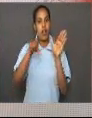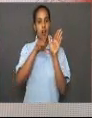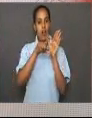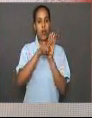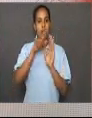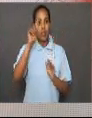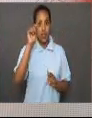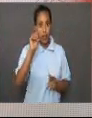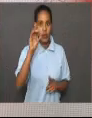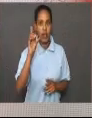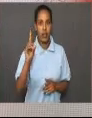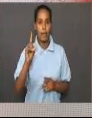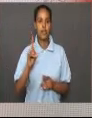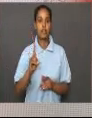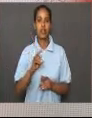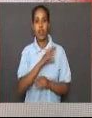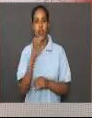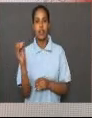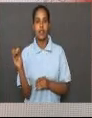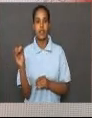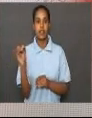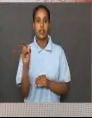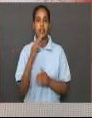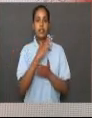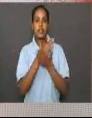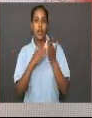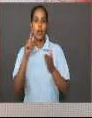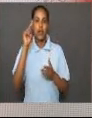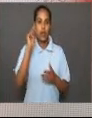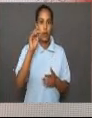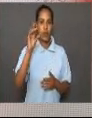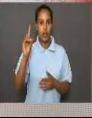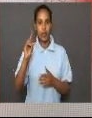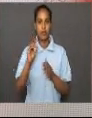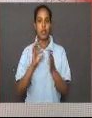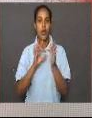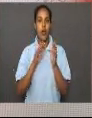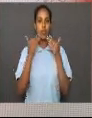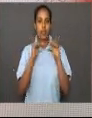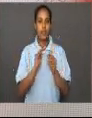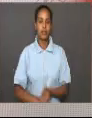of thermodynamics and some thermodynamic quantities.